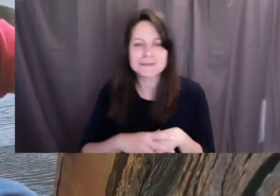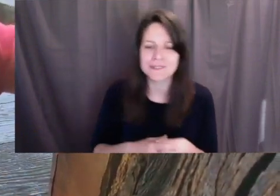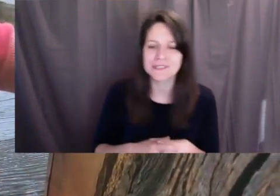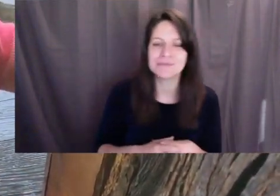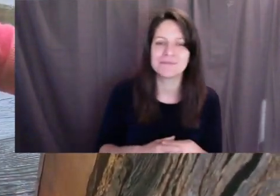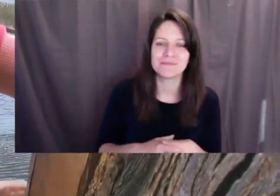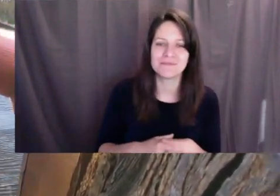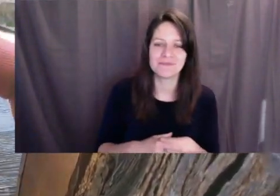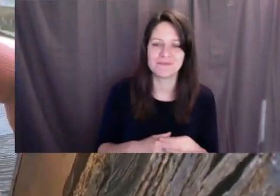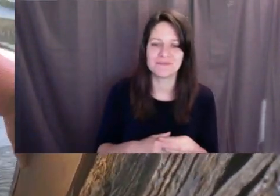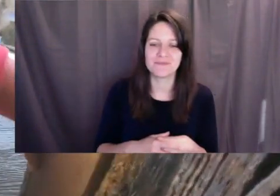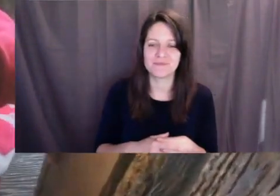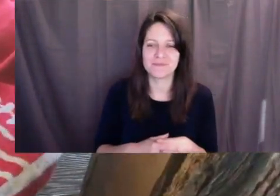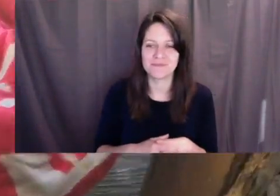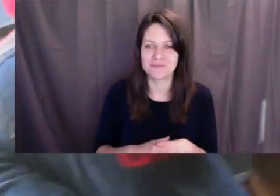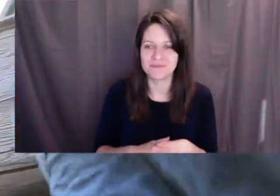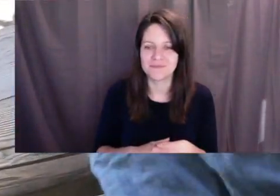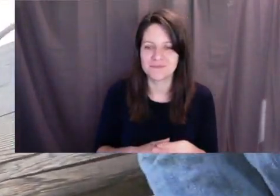Ready?